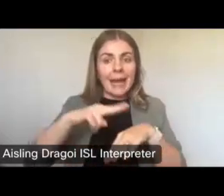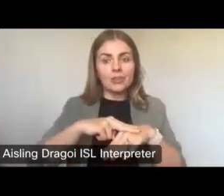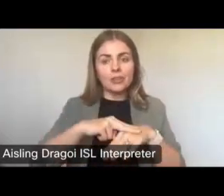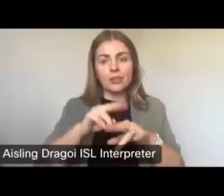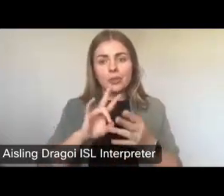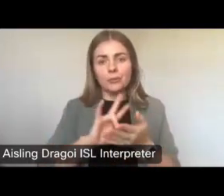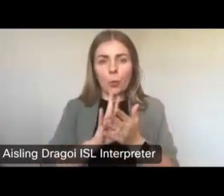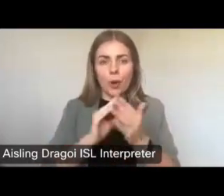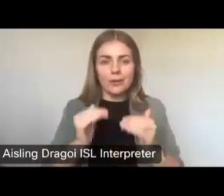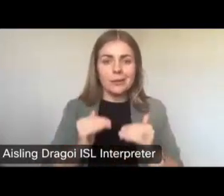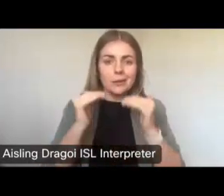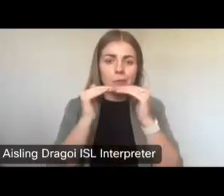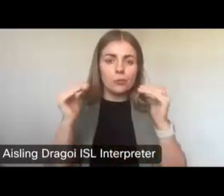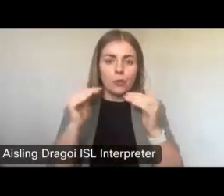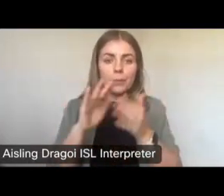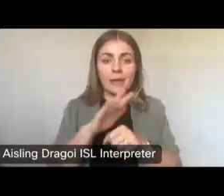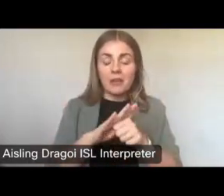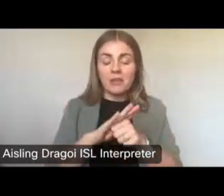is there any